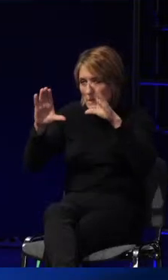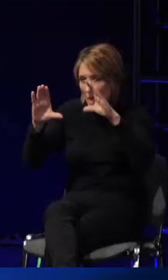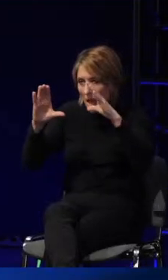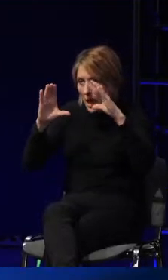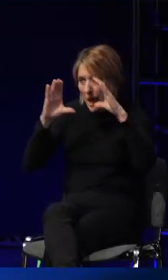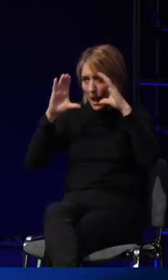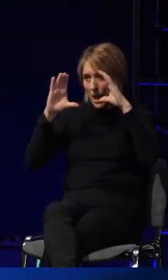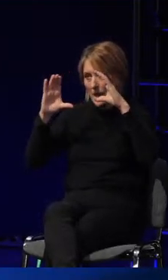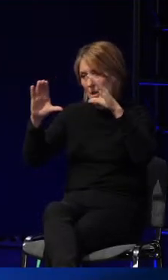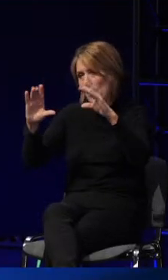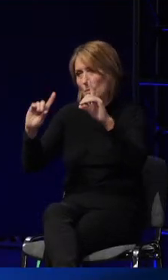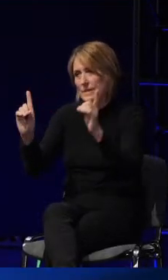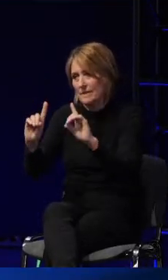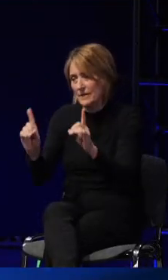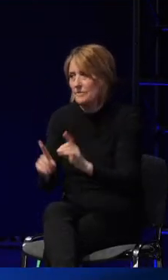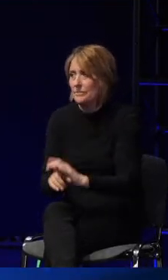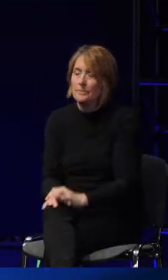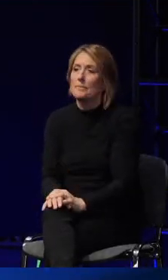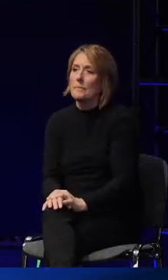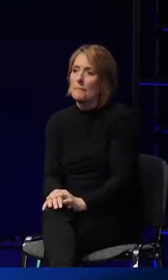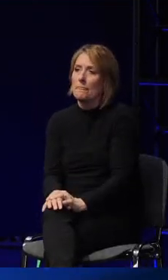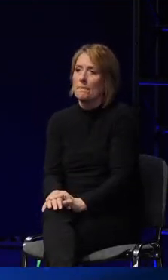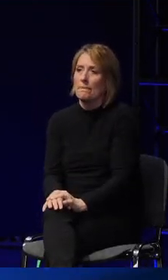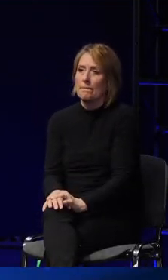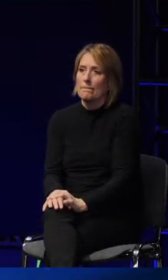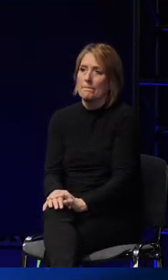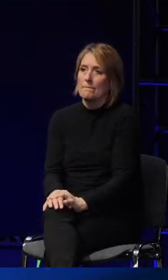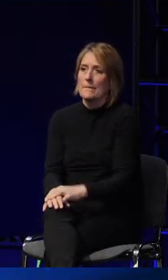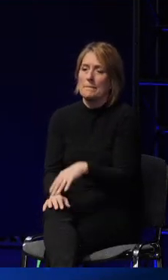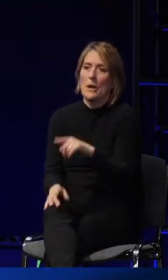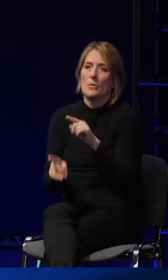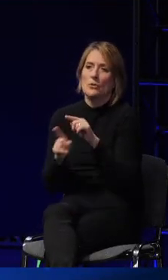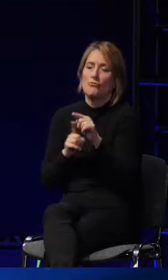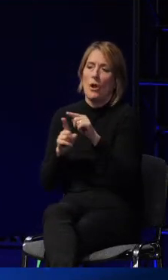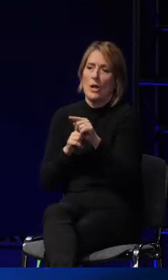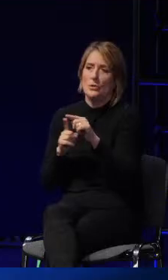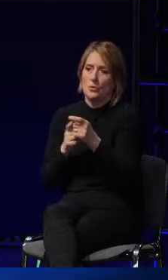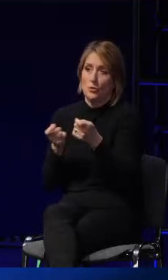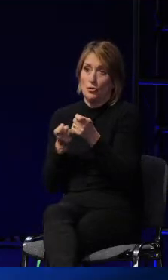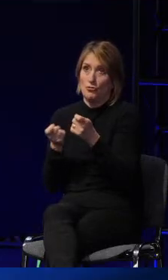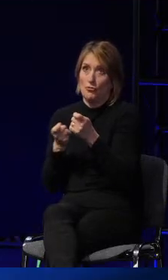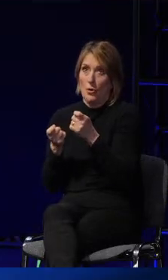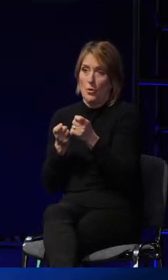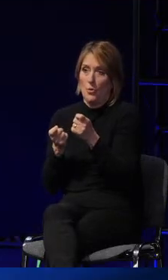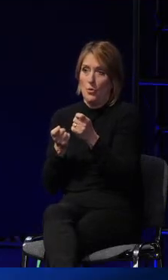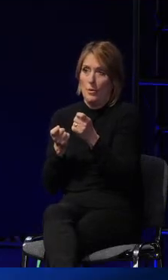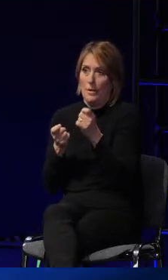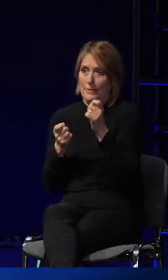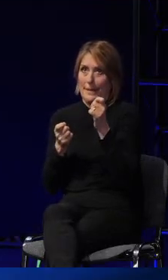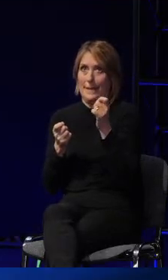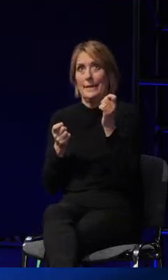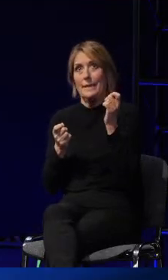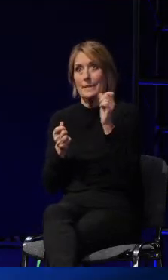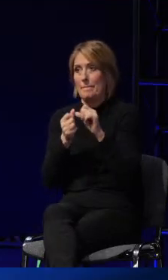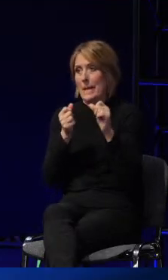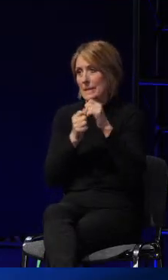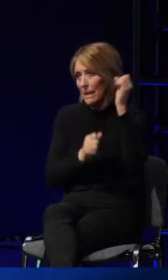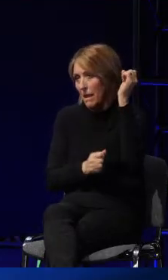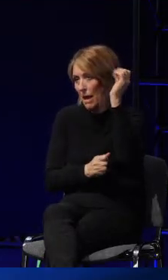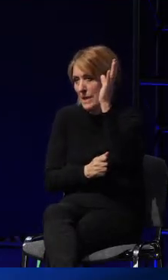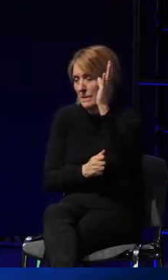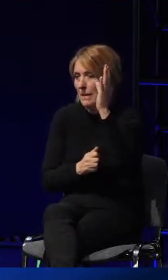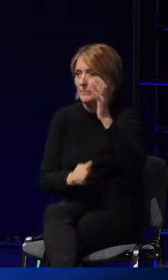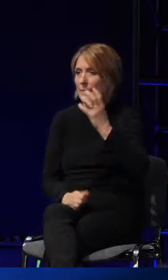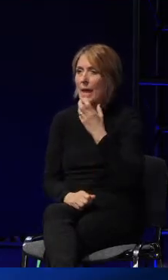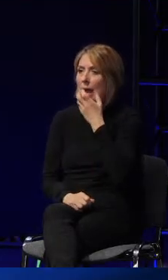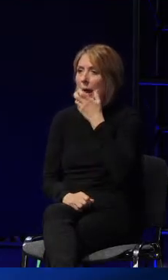and all of that stuff. And we obviously try and control the ambient a little bit. The Apple displays sort